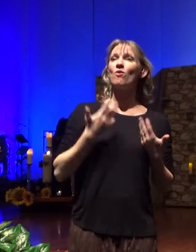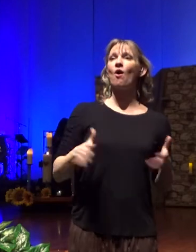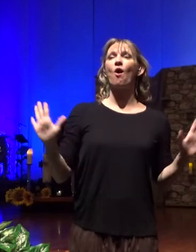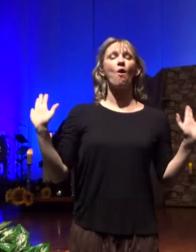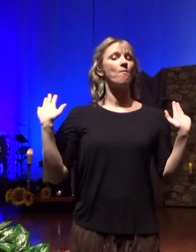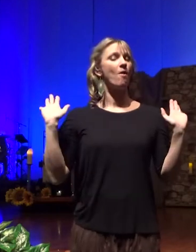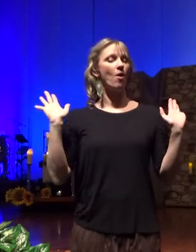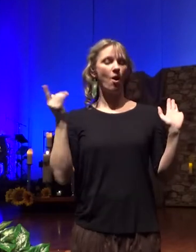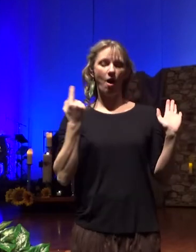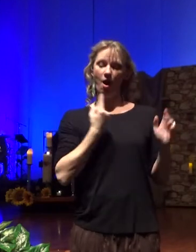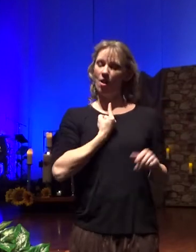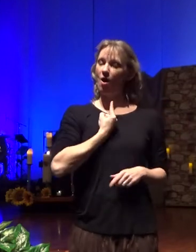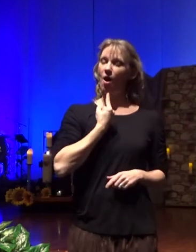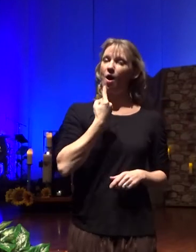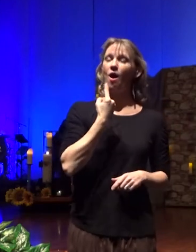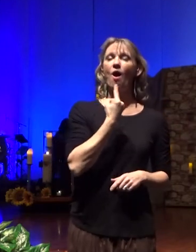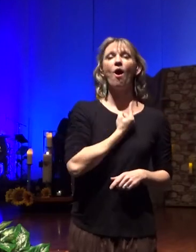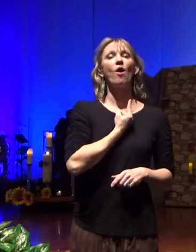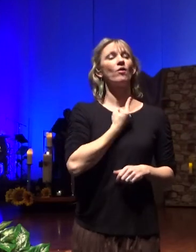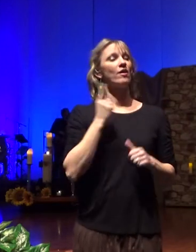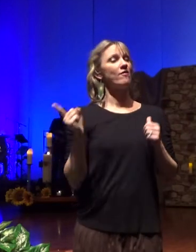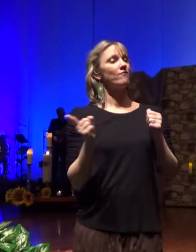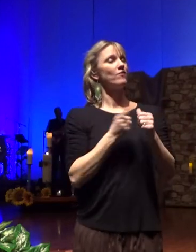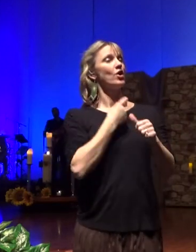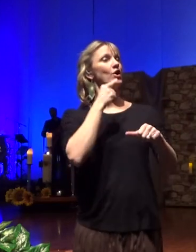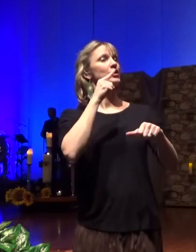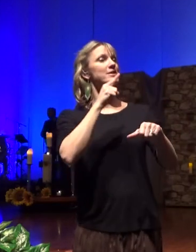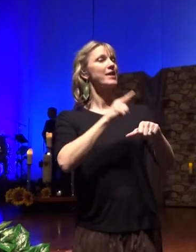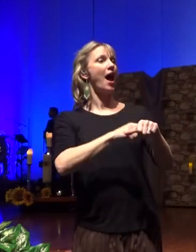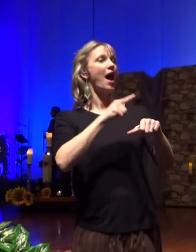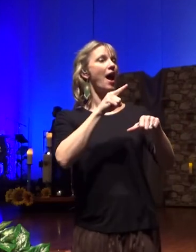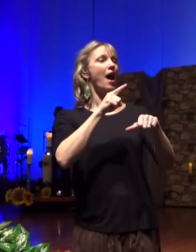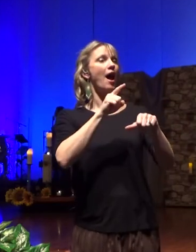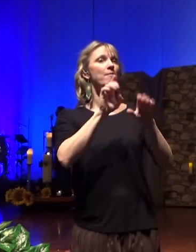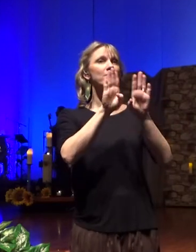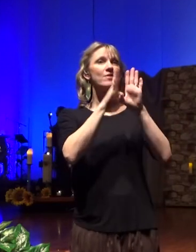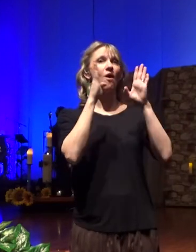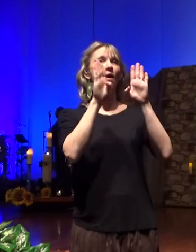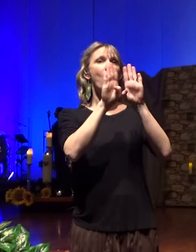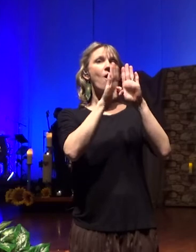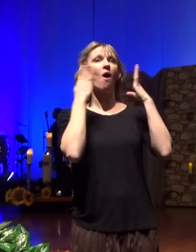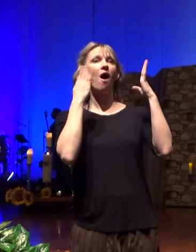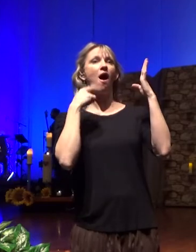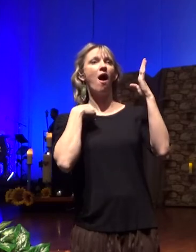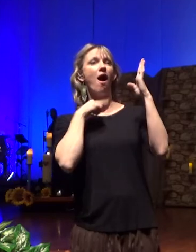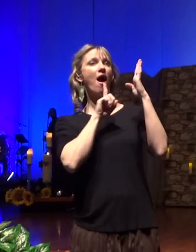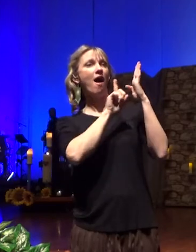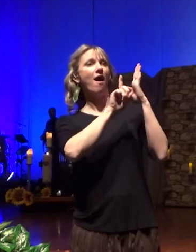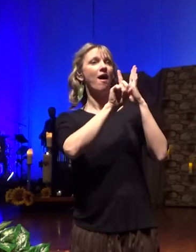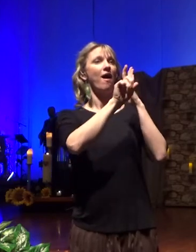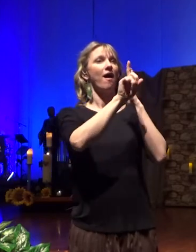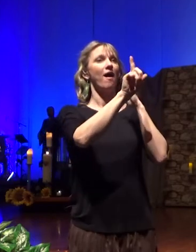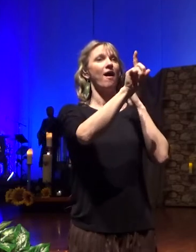longer alone. The first time I walked through your